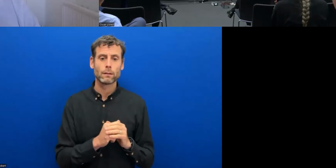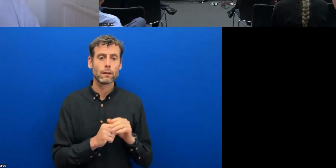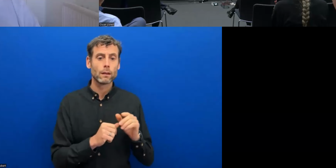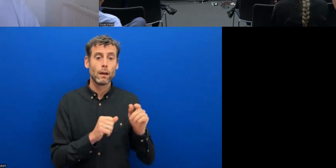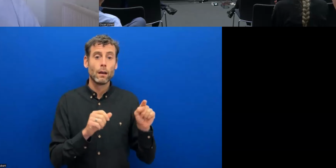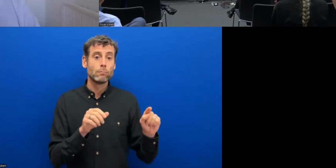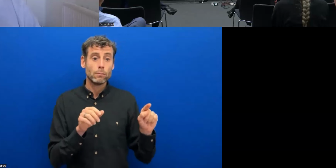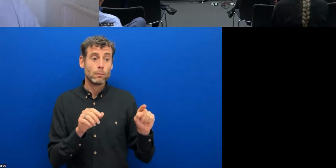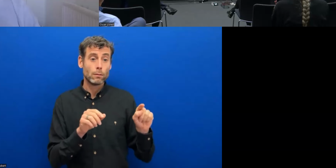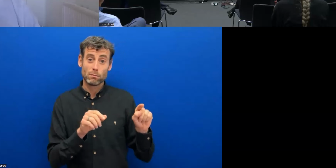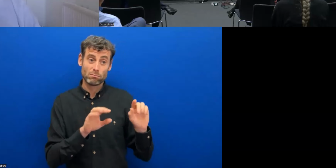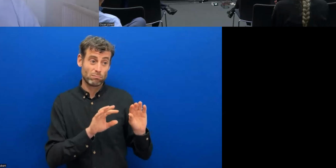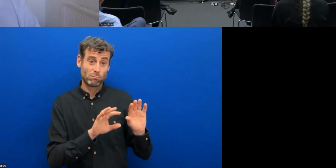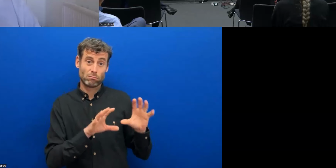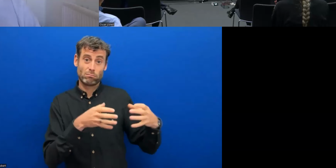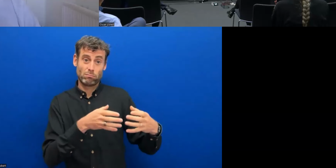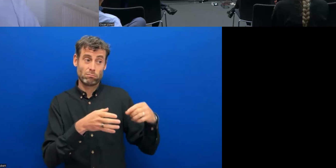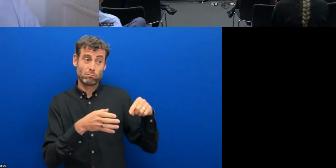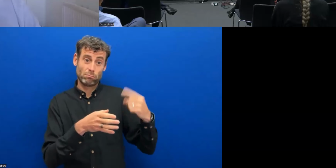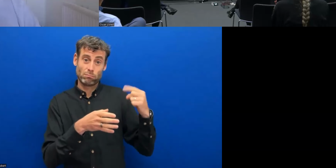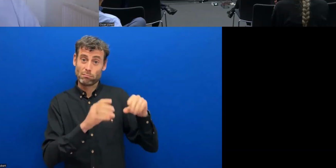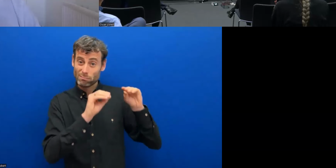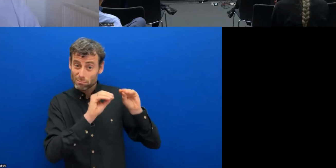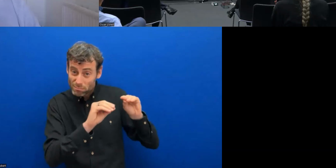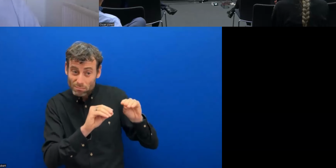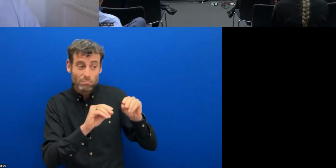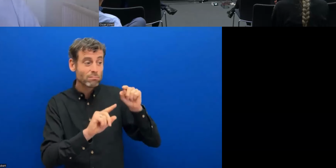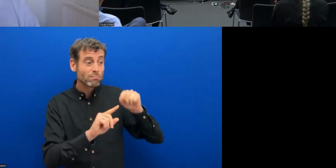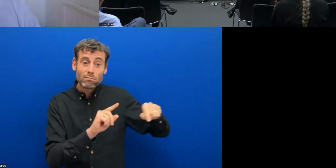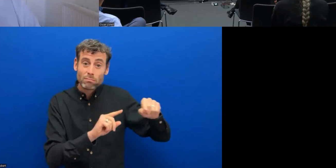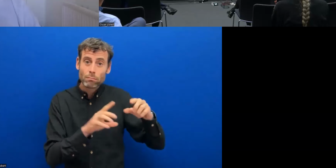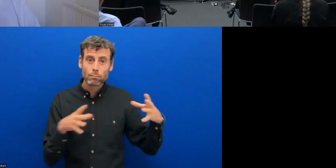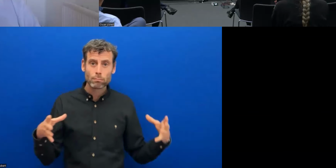colleagues, and it was the first time that I really